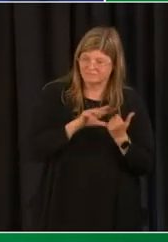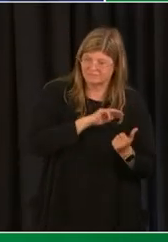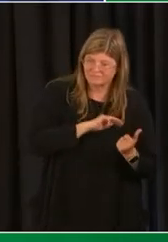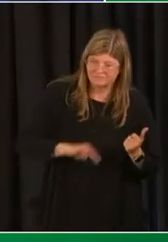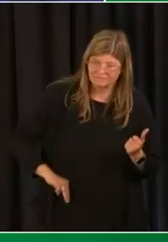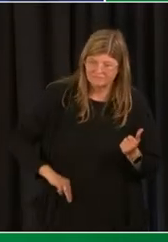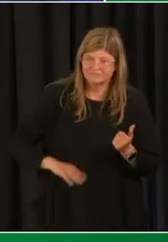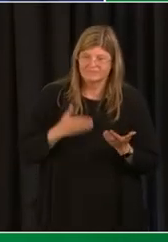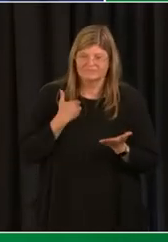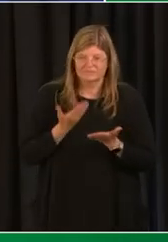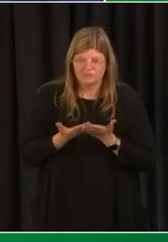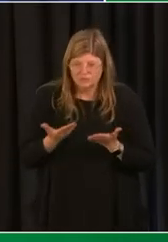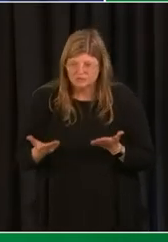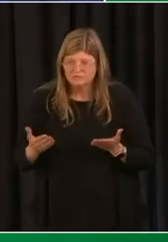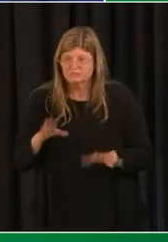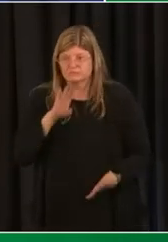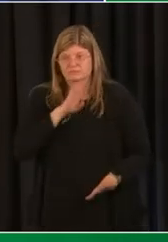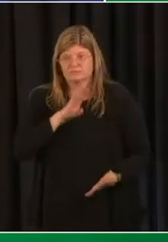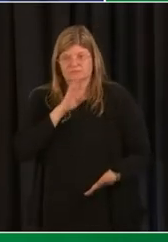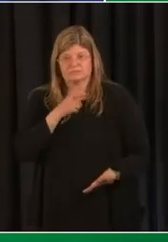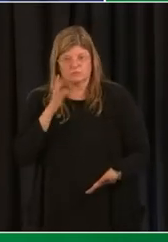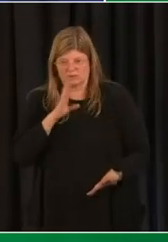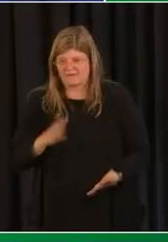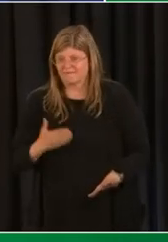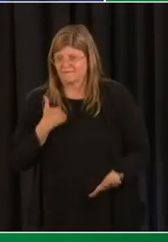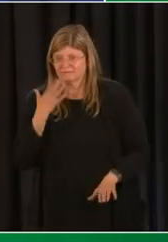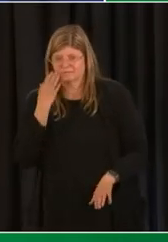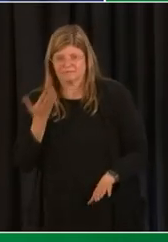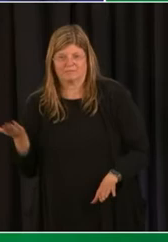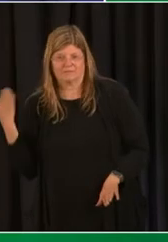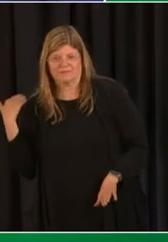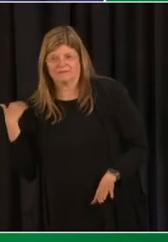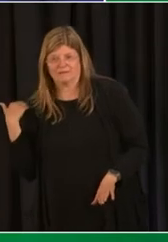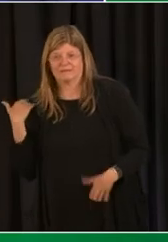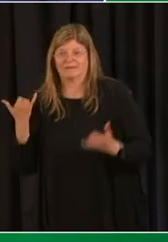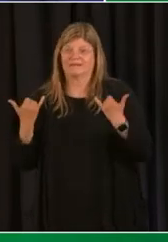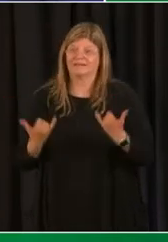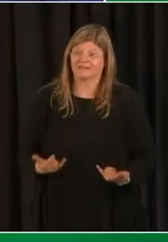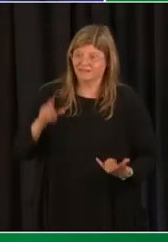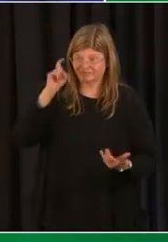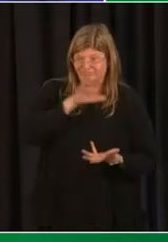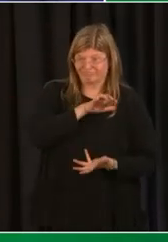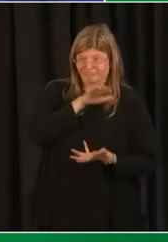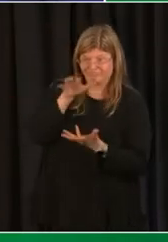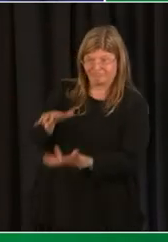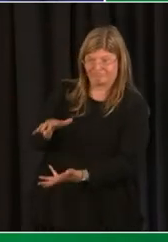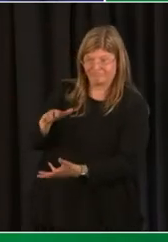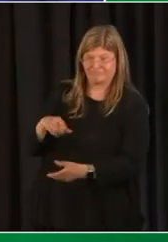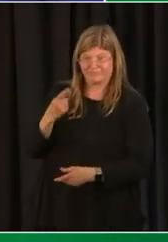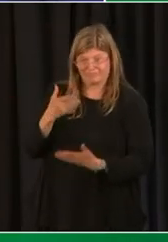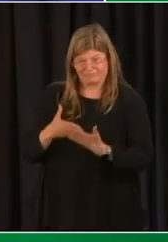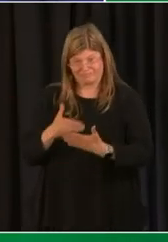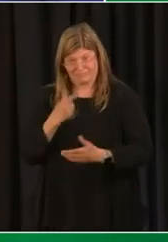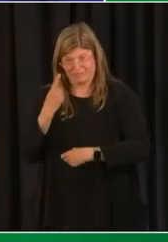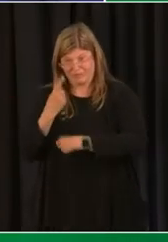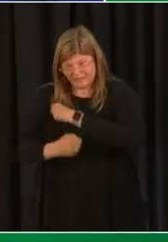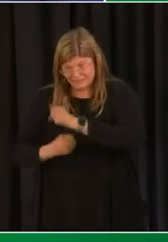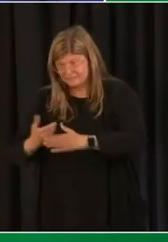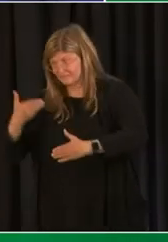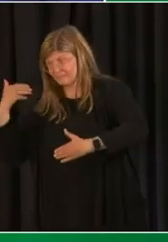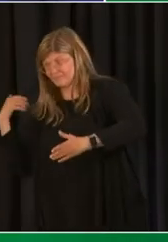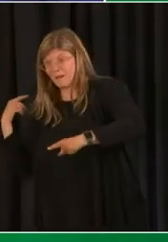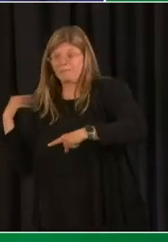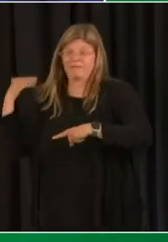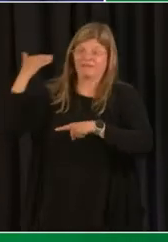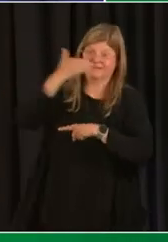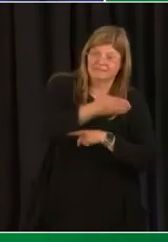unlike any that we've had available. We can really assist a lot of people who need help, and that's also going to depend, though,